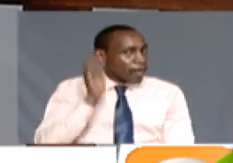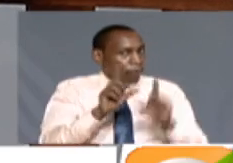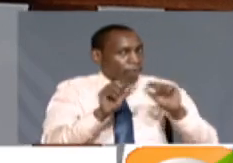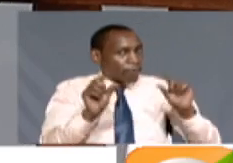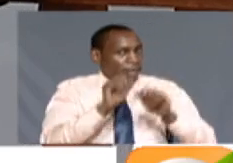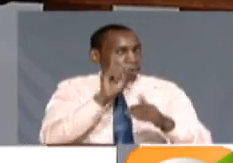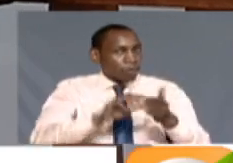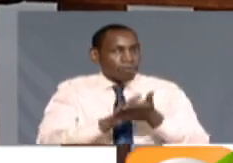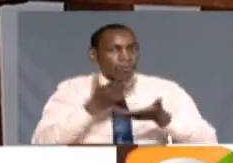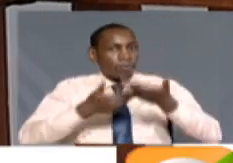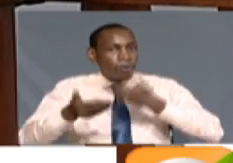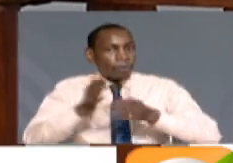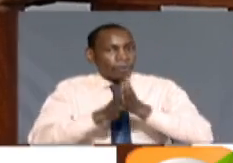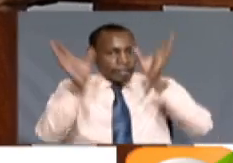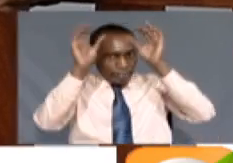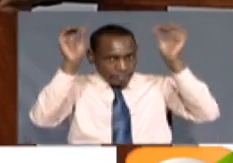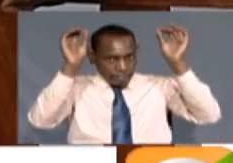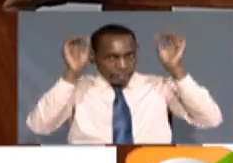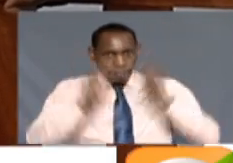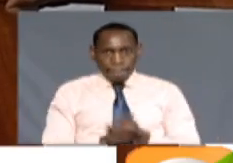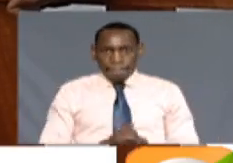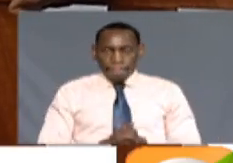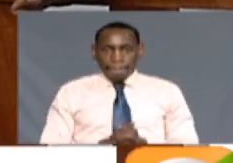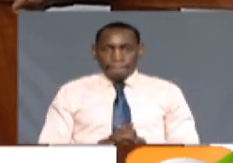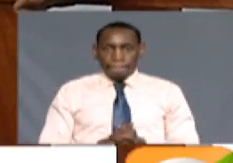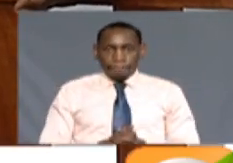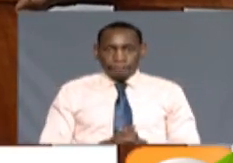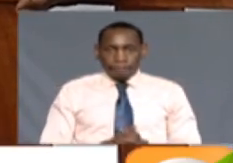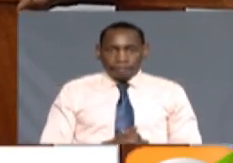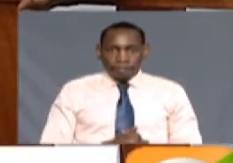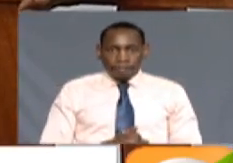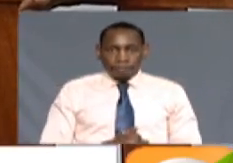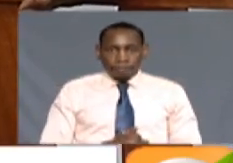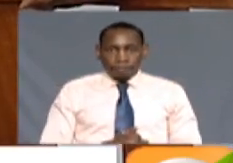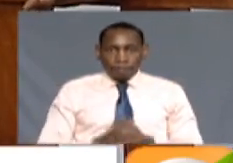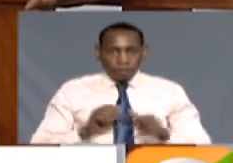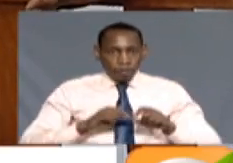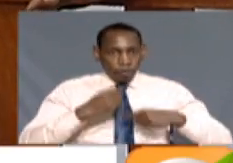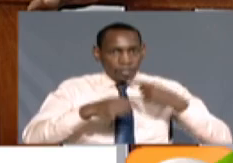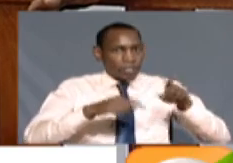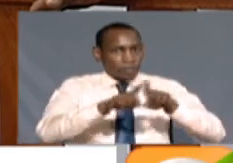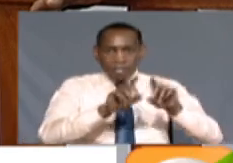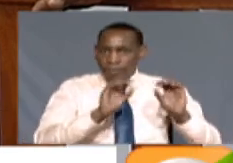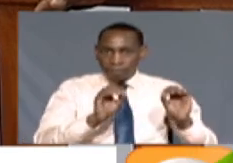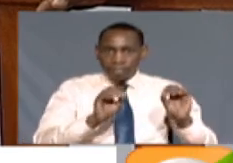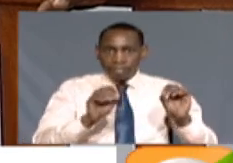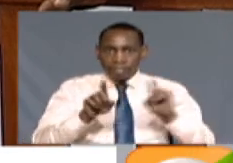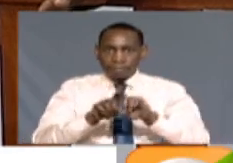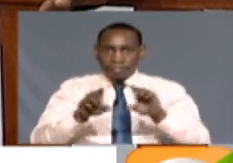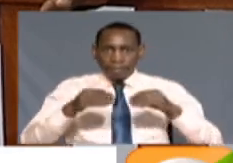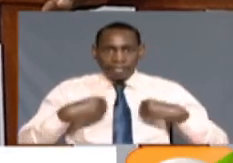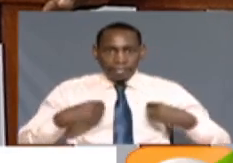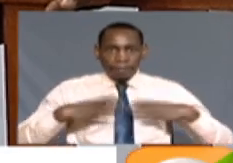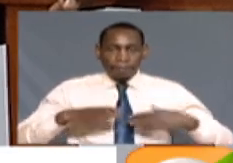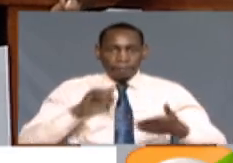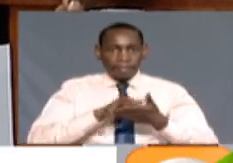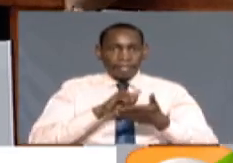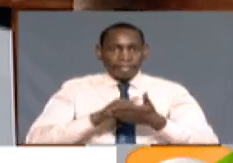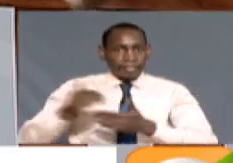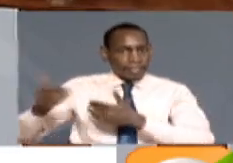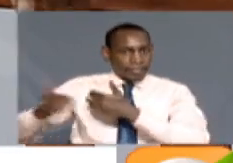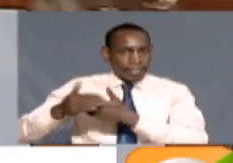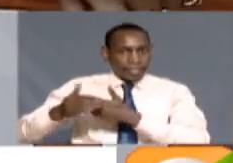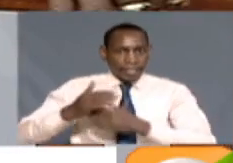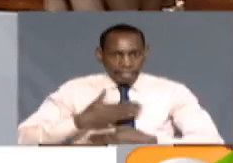state. You know? Yeah. It shouldn't be like that. No. And this is allowed by those people who are around